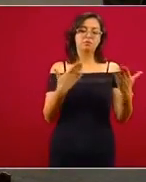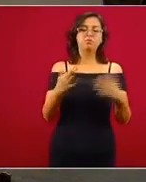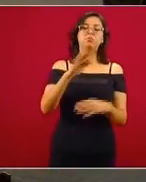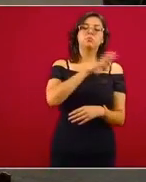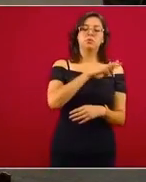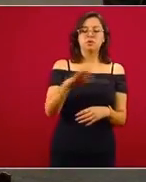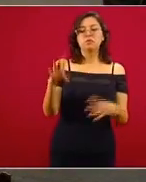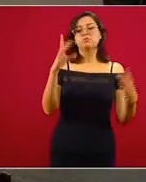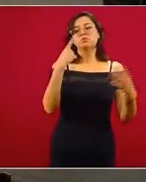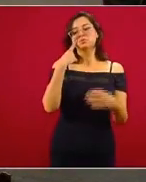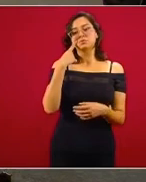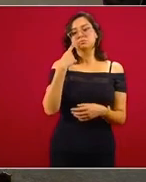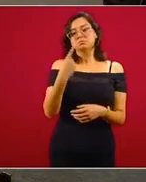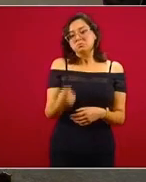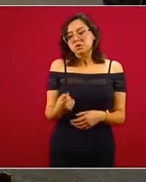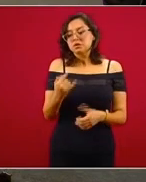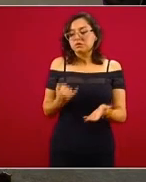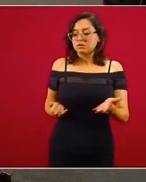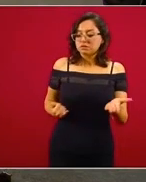correlates and